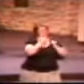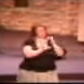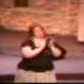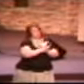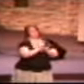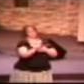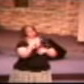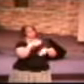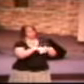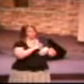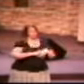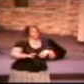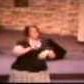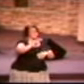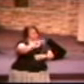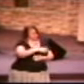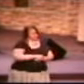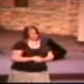while we were on a trip